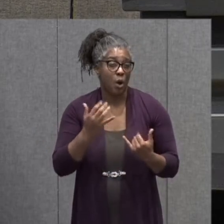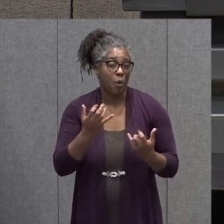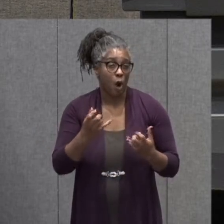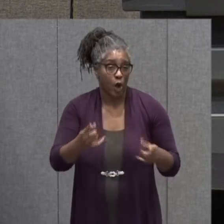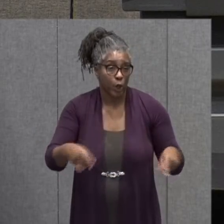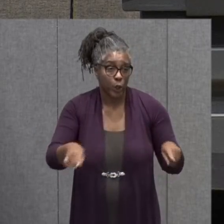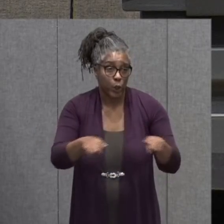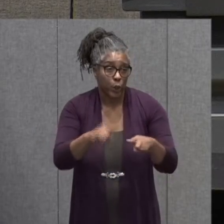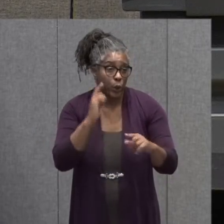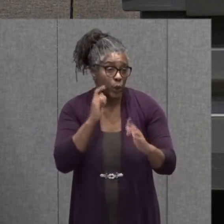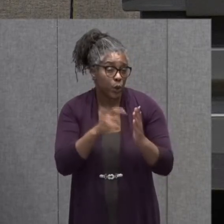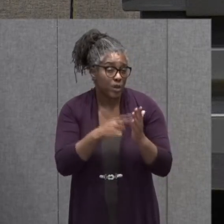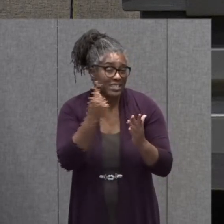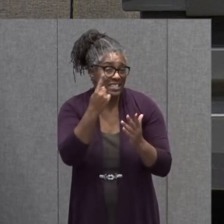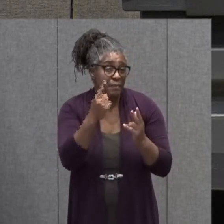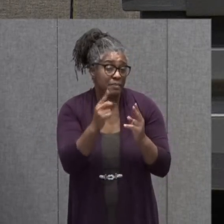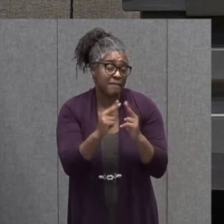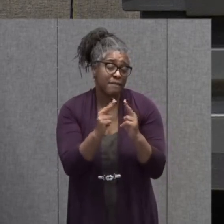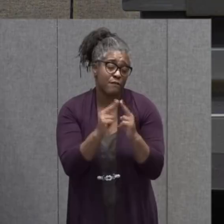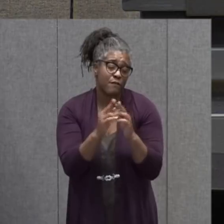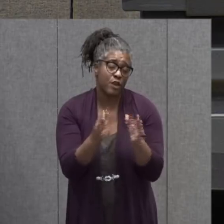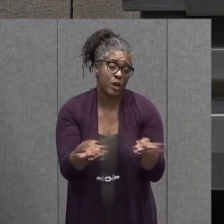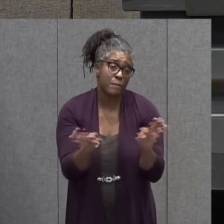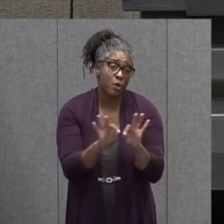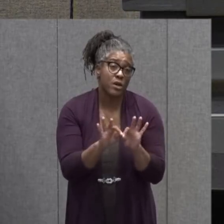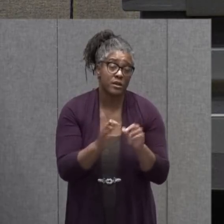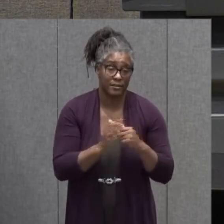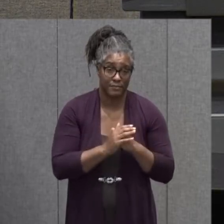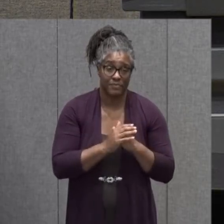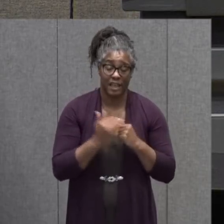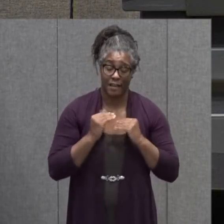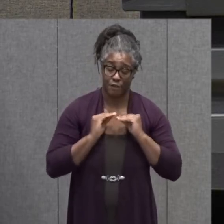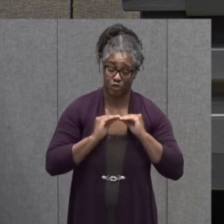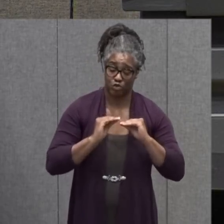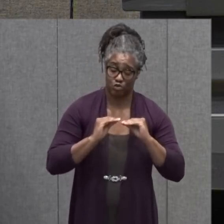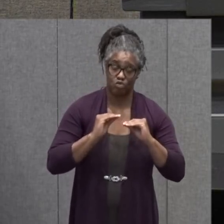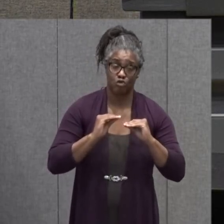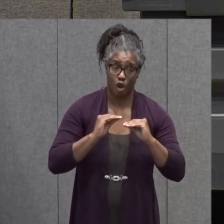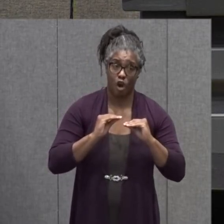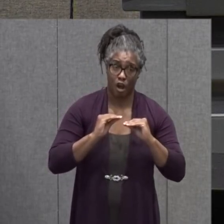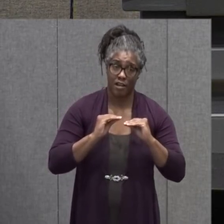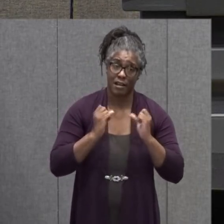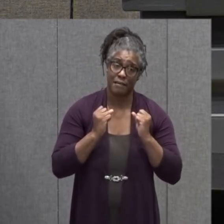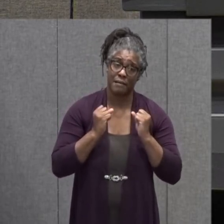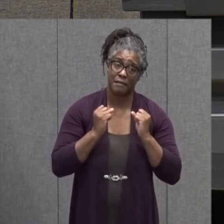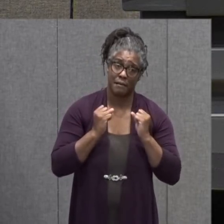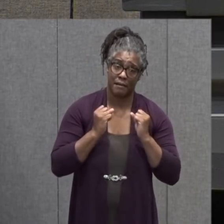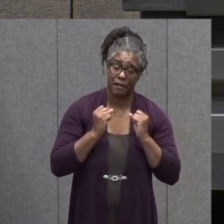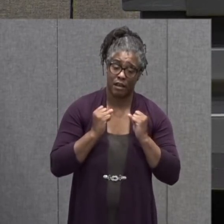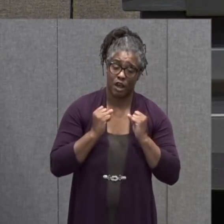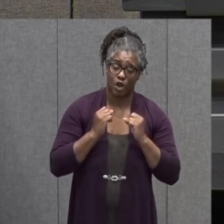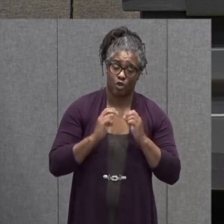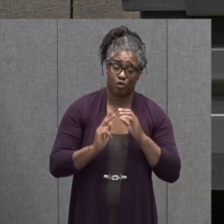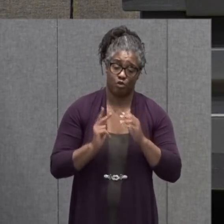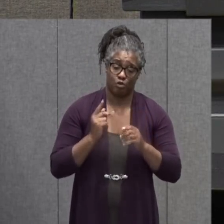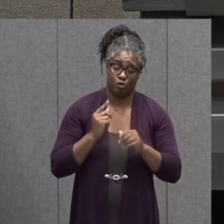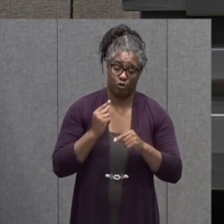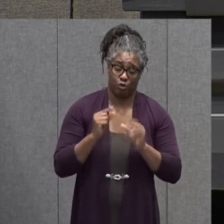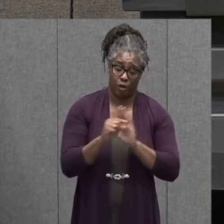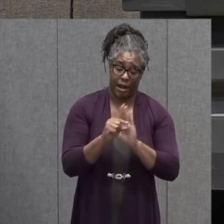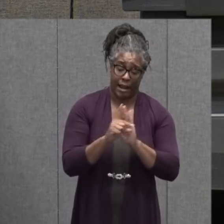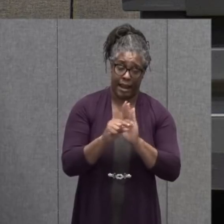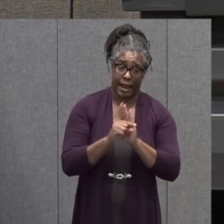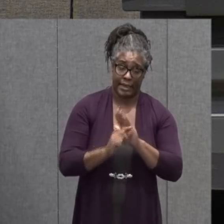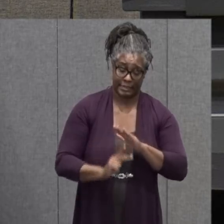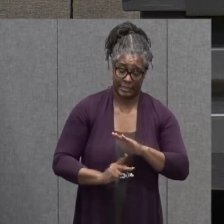is something I have seen when I have taught all the grades. I've taught kinder through fourth so far. What I've seen a lot of people